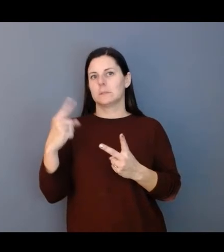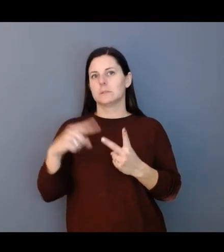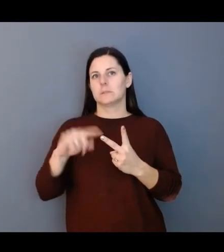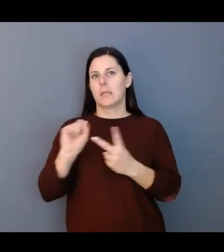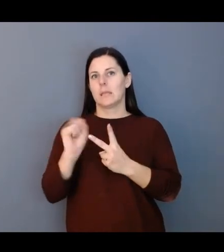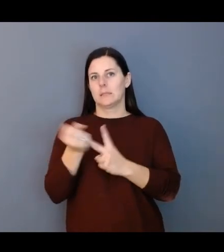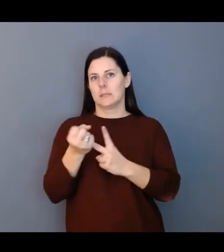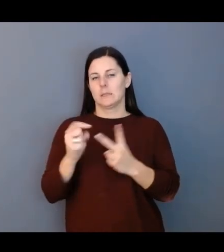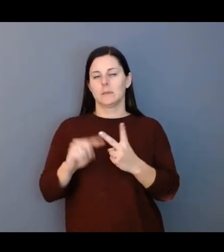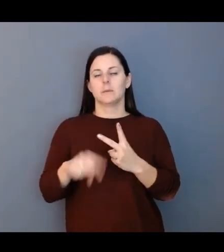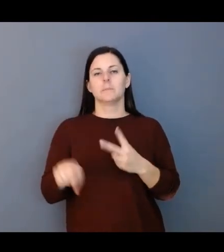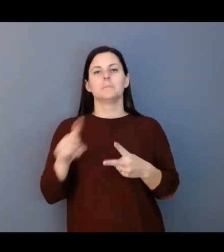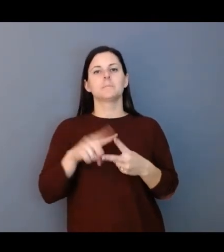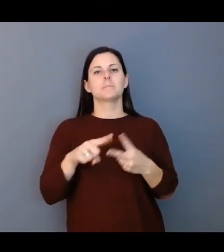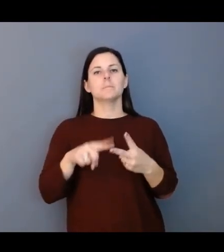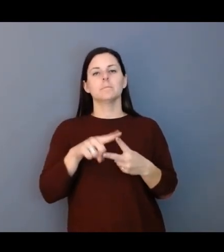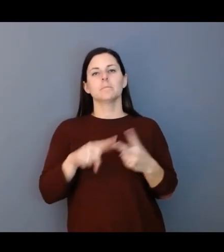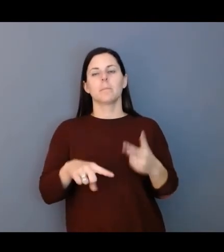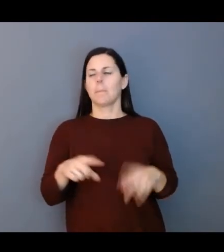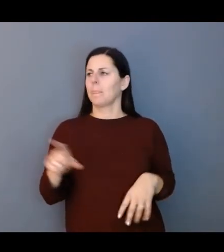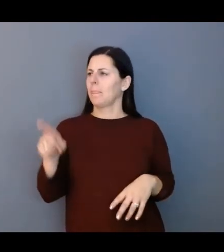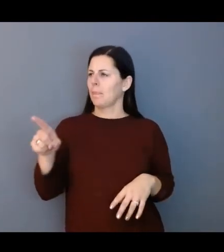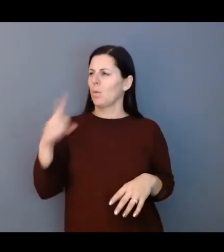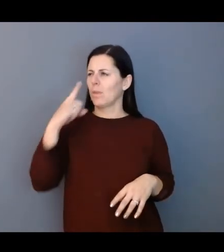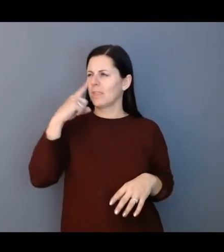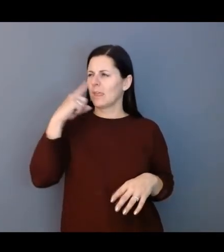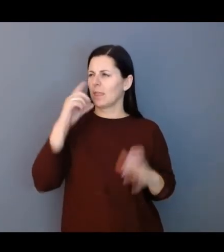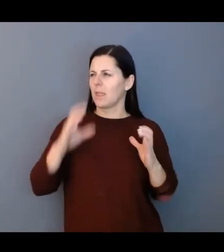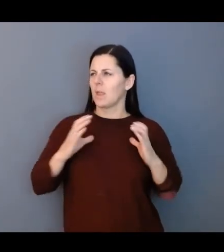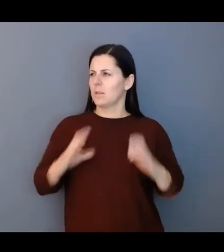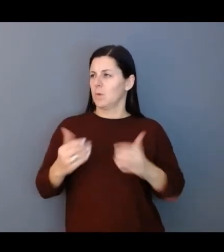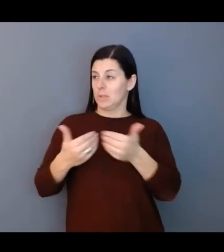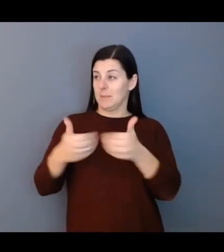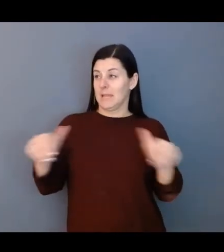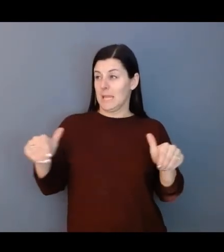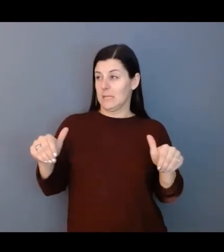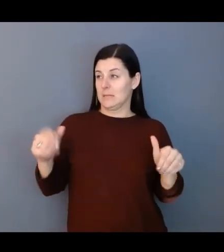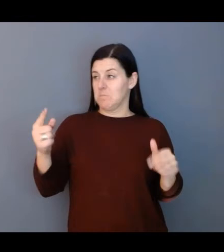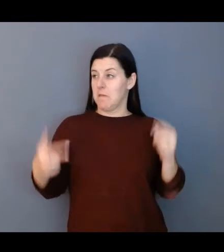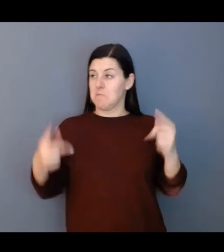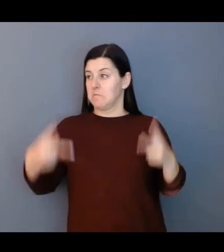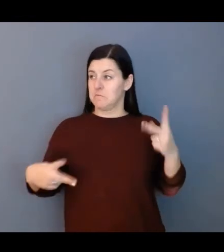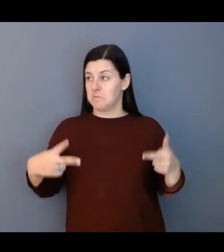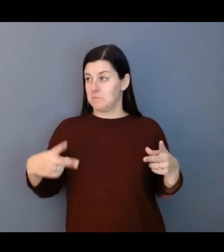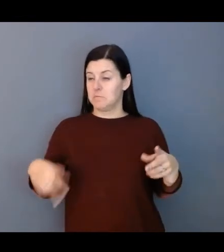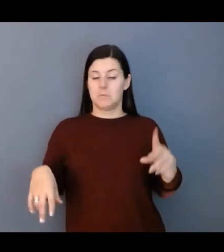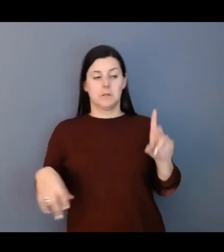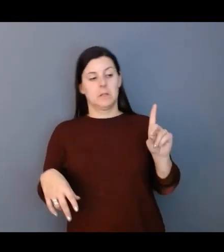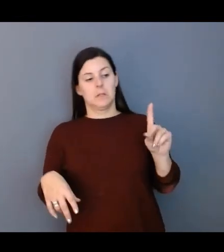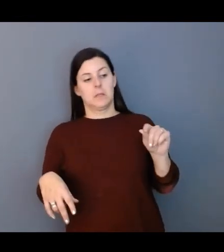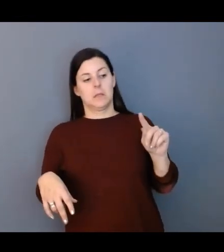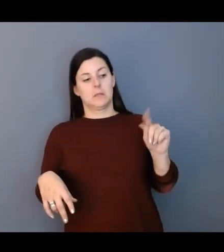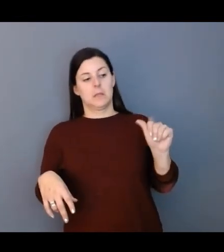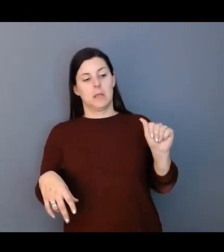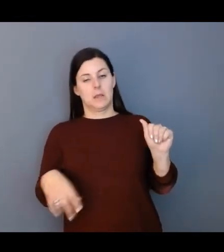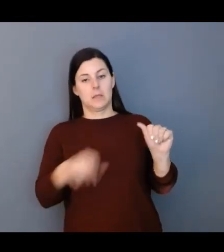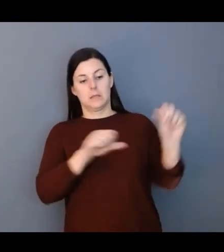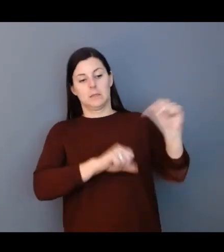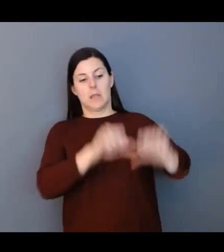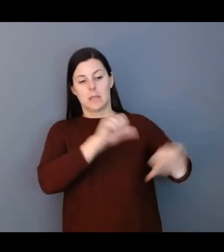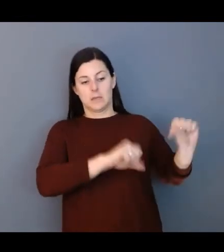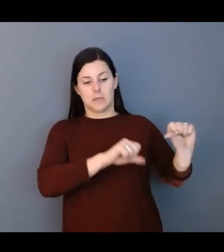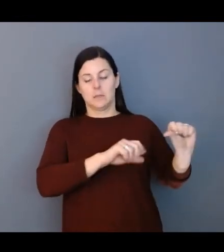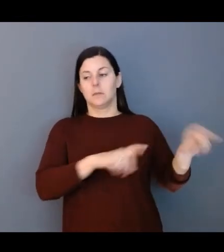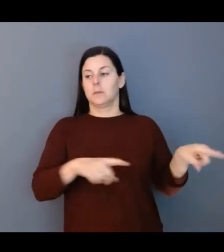case. Nice. Would you say there's a customer split between the default and advanced, in the sense like a data scientist who doesn't have a